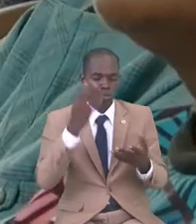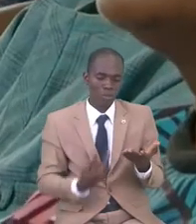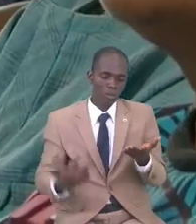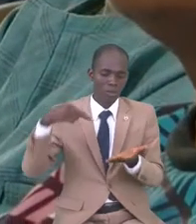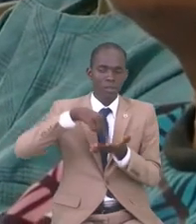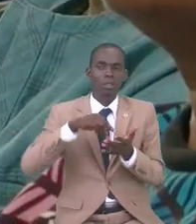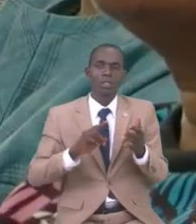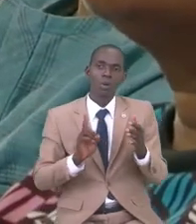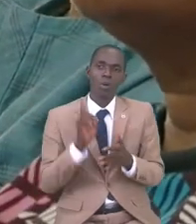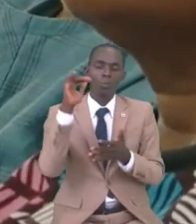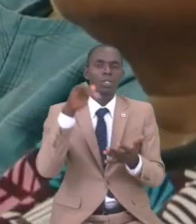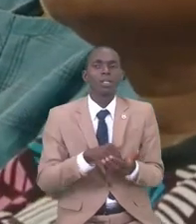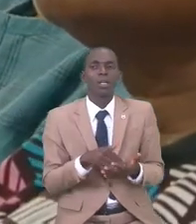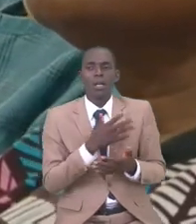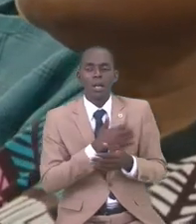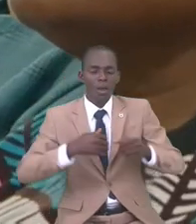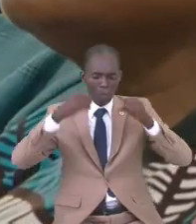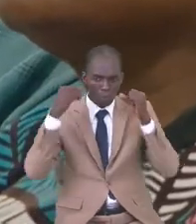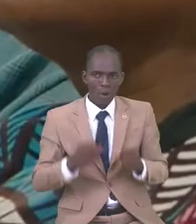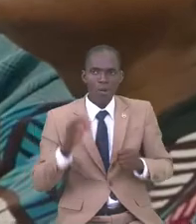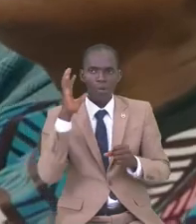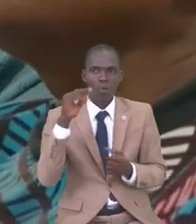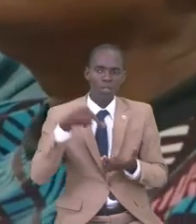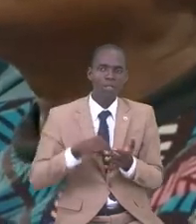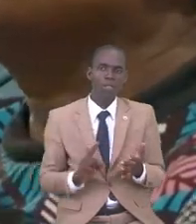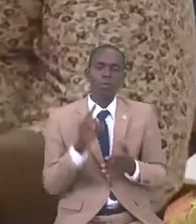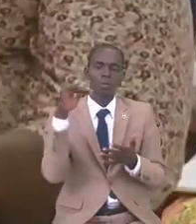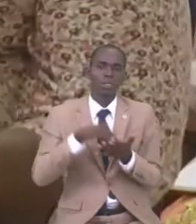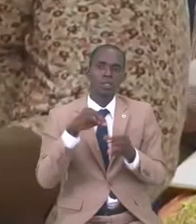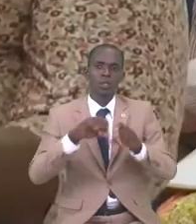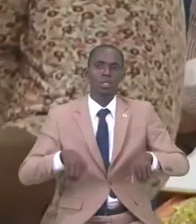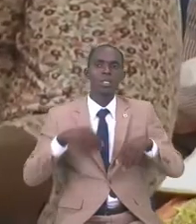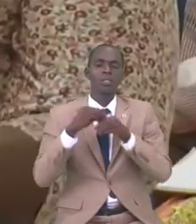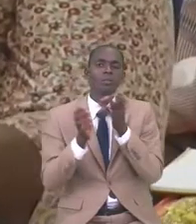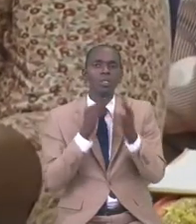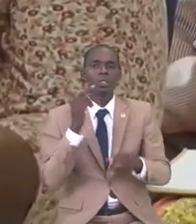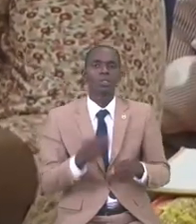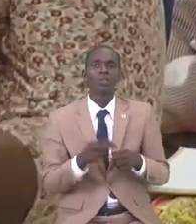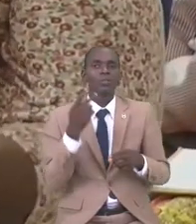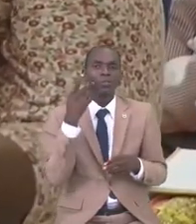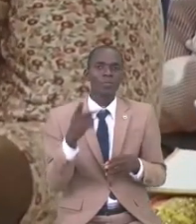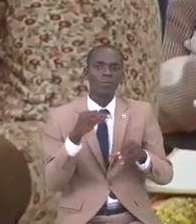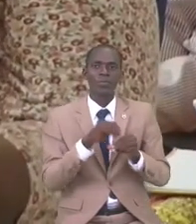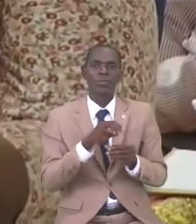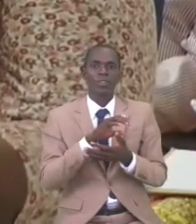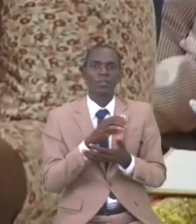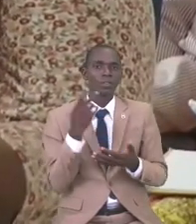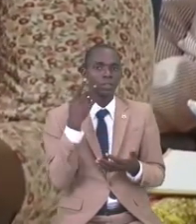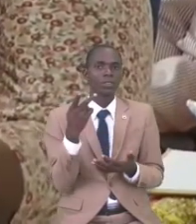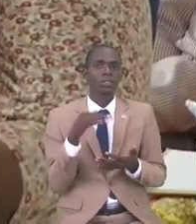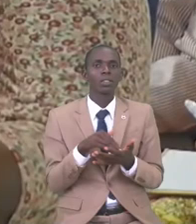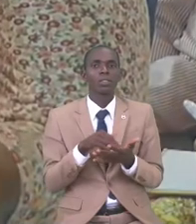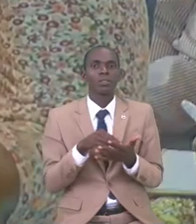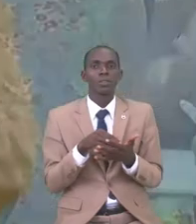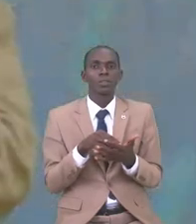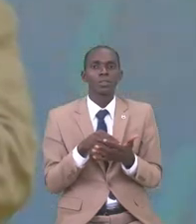again. Power will rise up in your life in Jesus' name. Look at it now. It says,